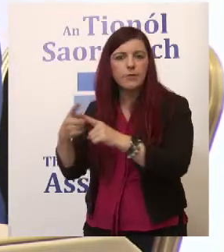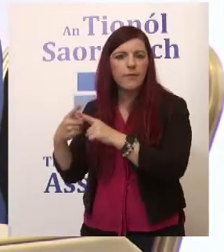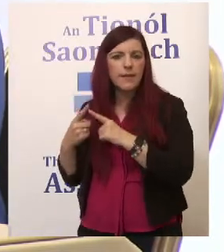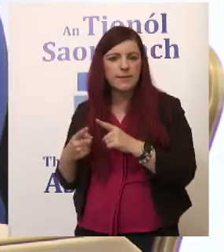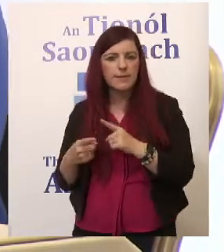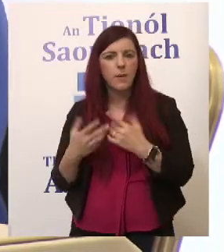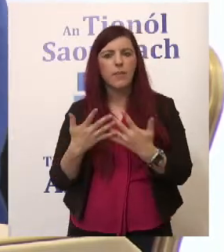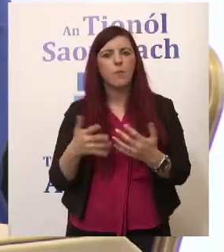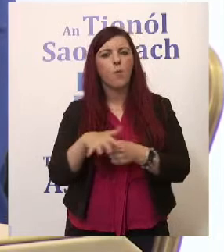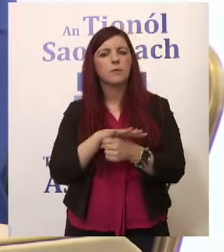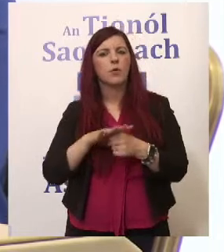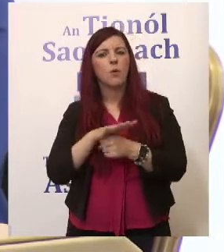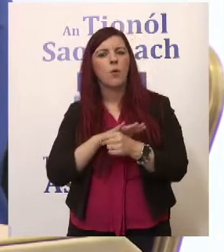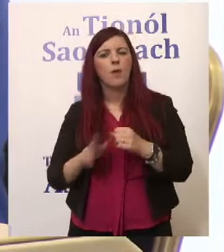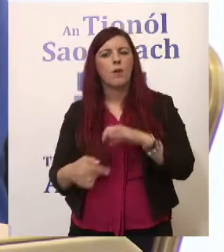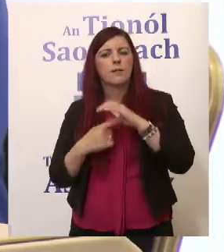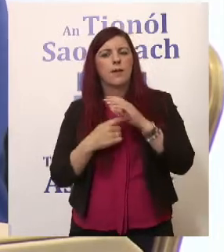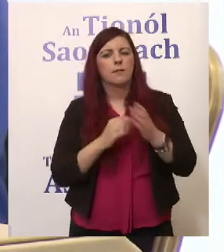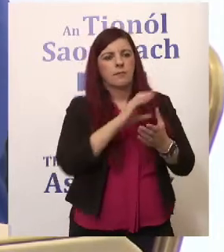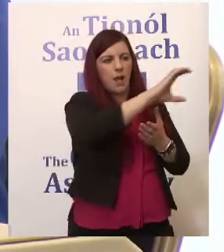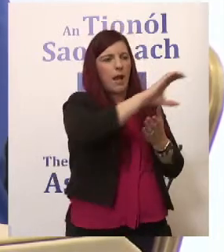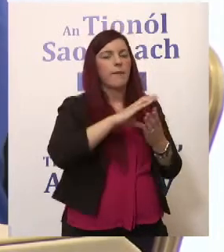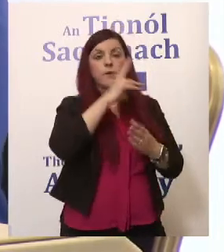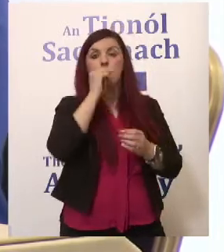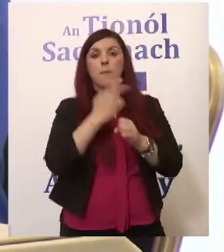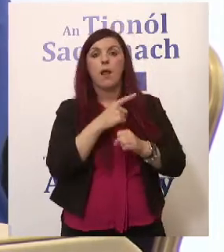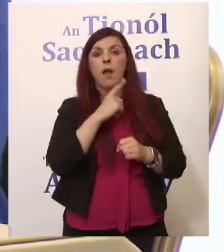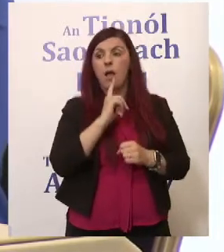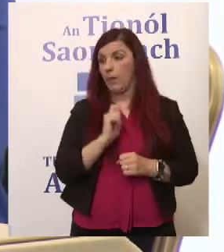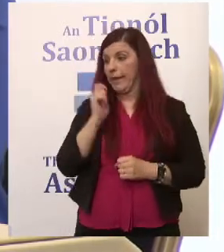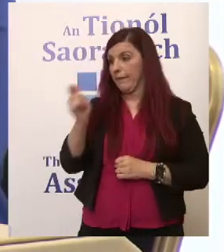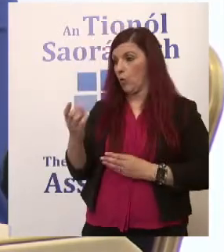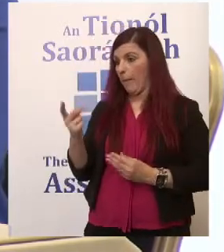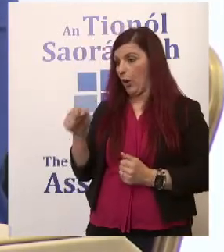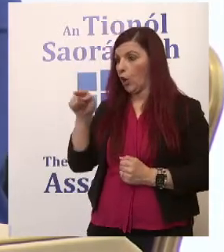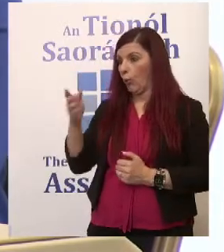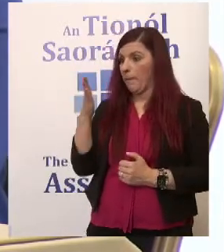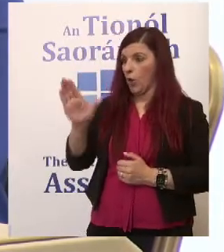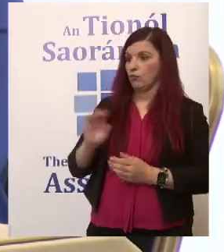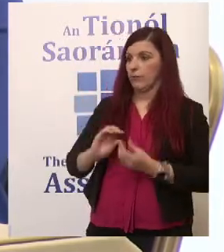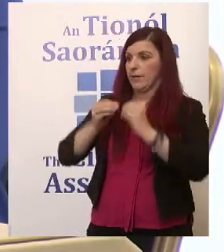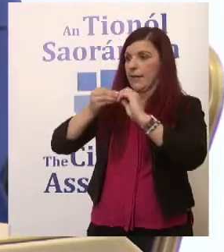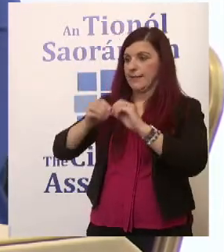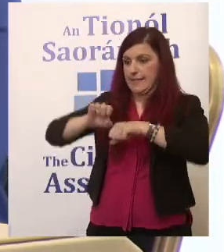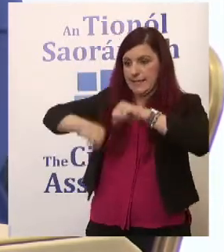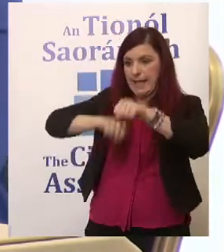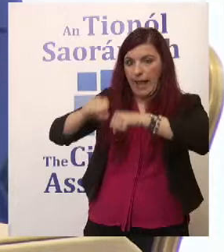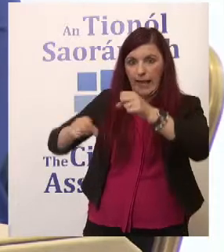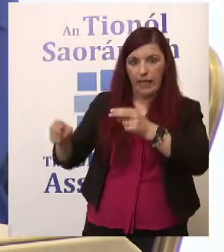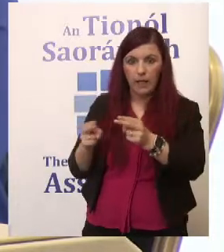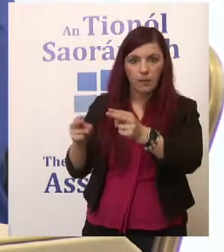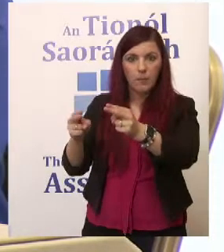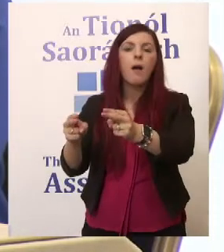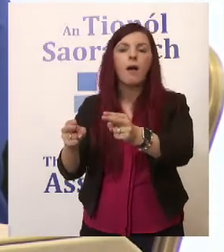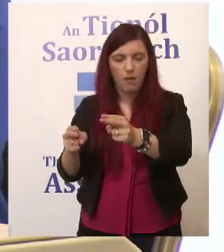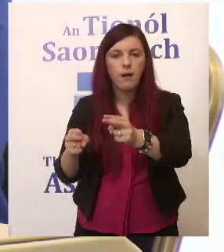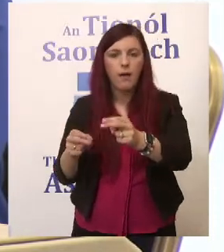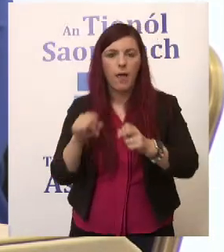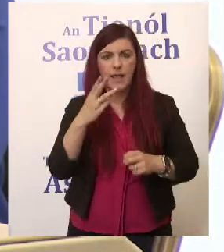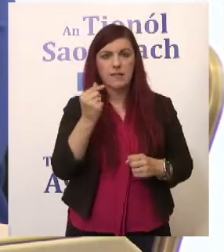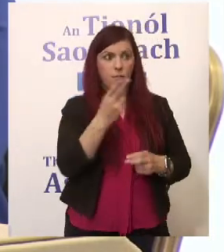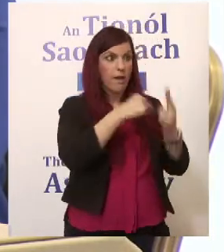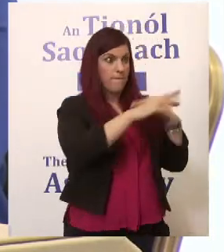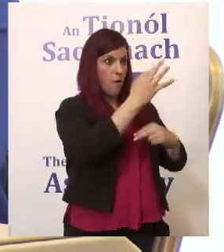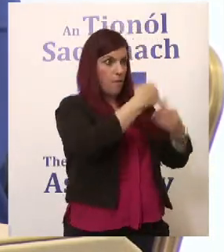are receiving a lot of dedicated funding for cycling infrastructure, for example. So that's coming from central government, and it's specifically for